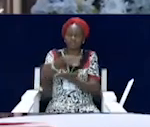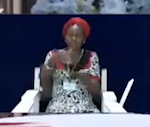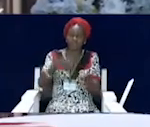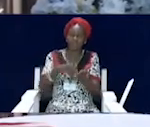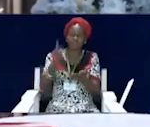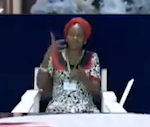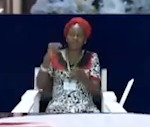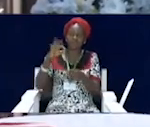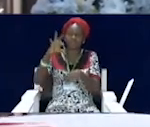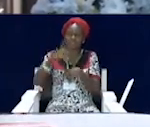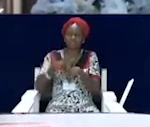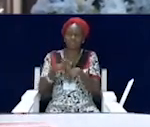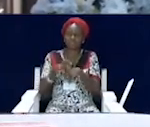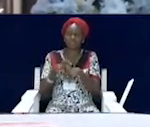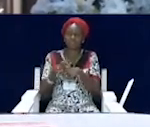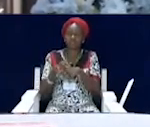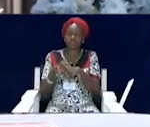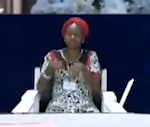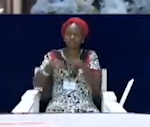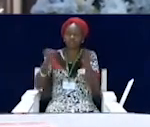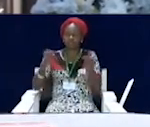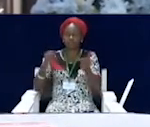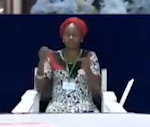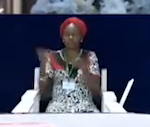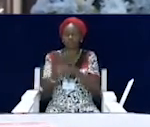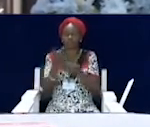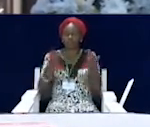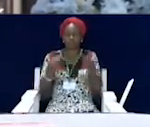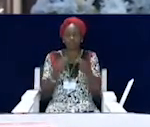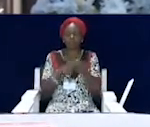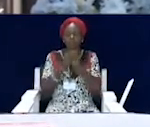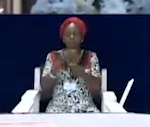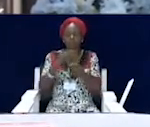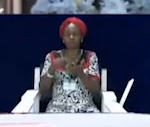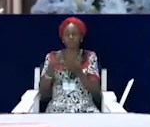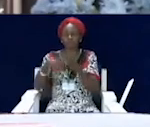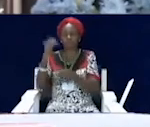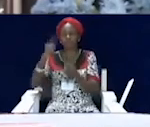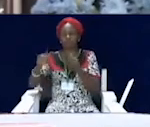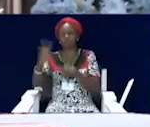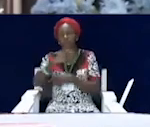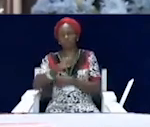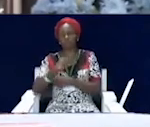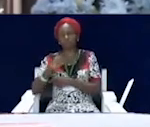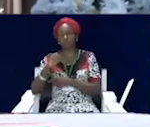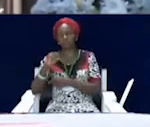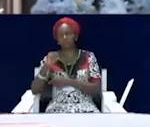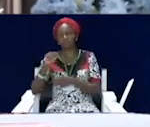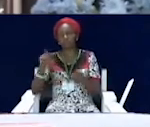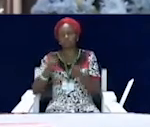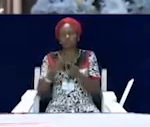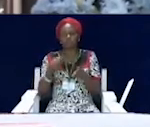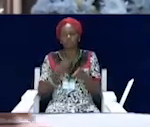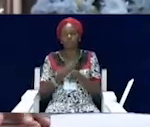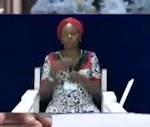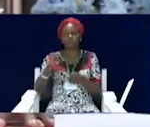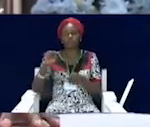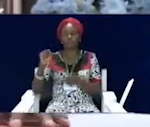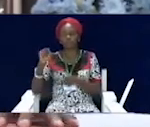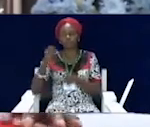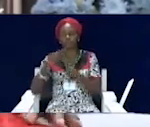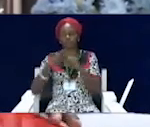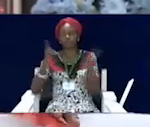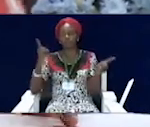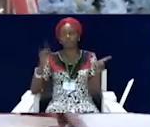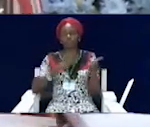place. Now we have reached out to them as we should, but